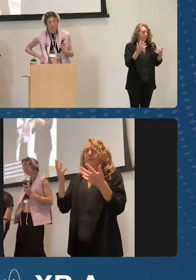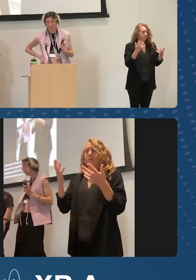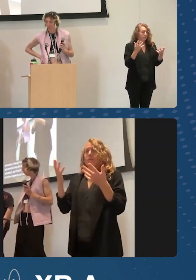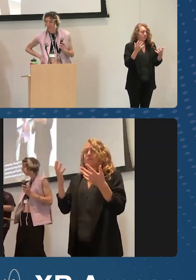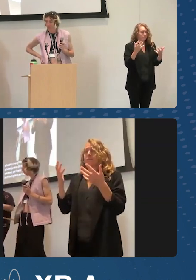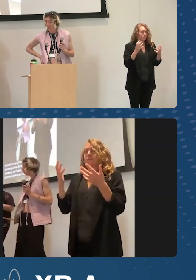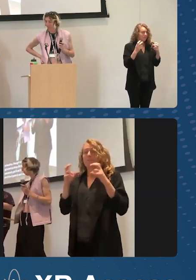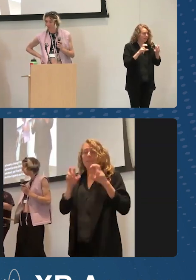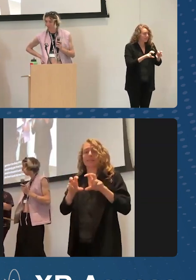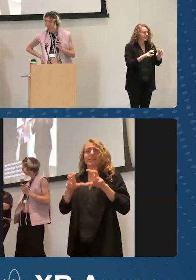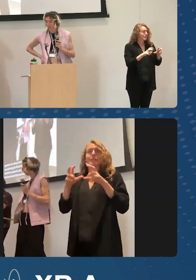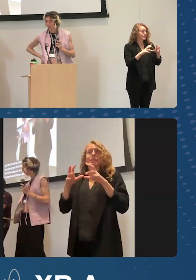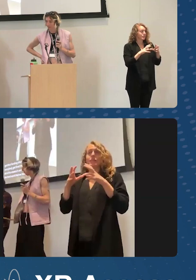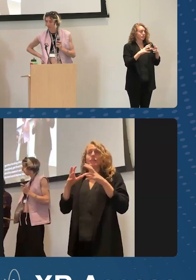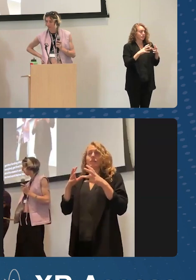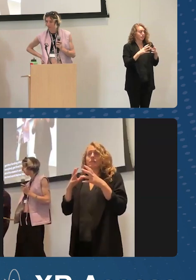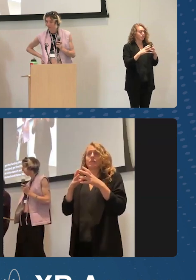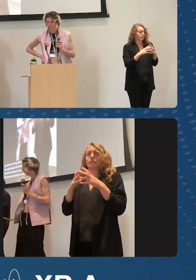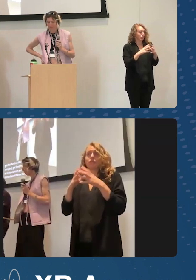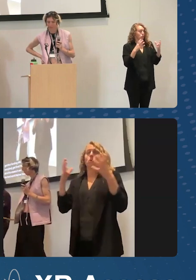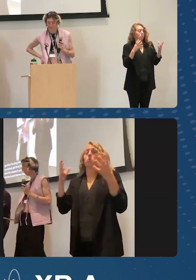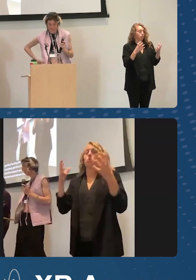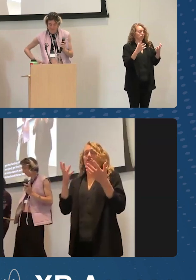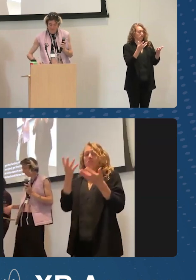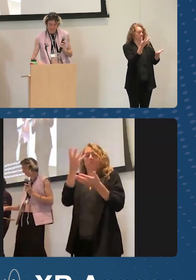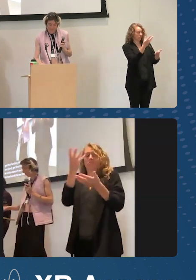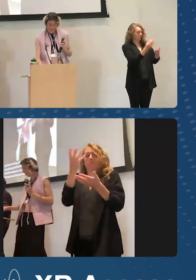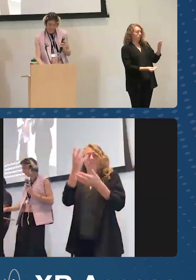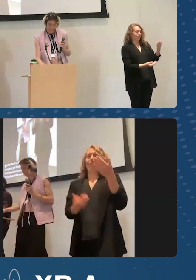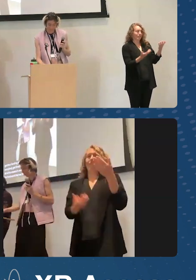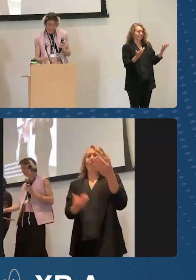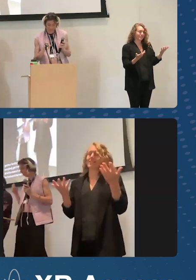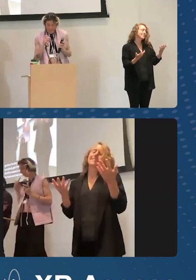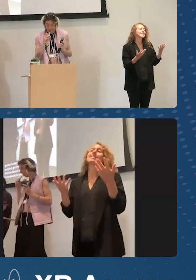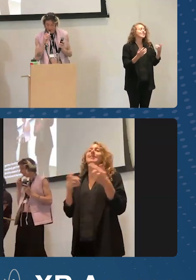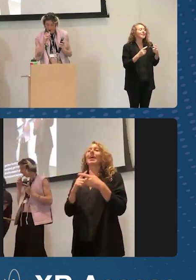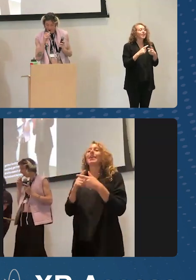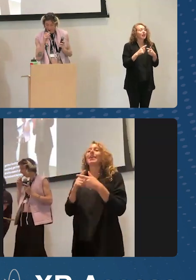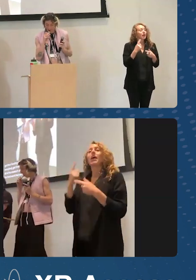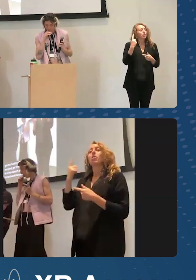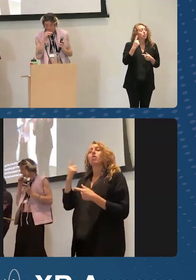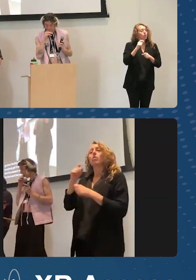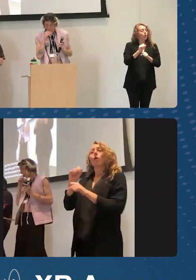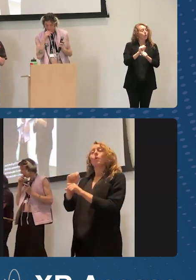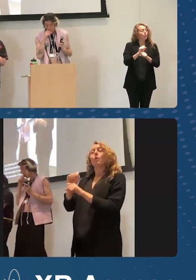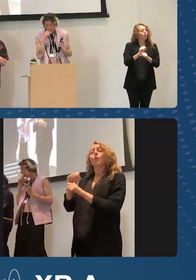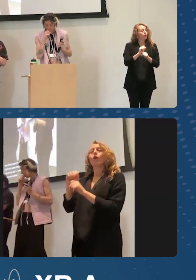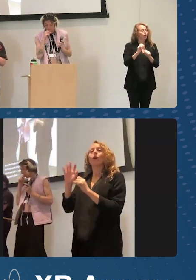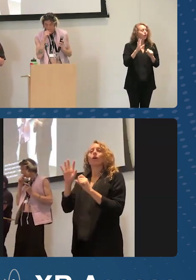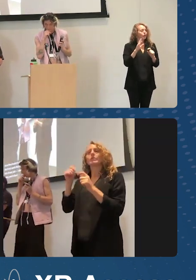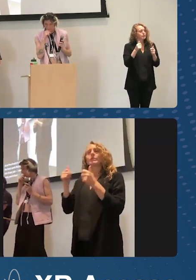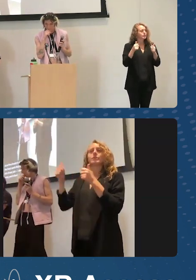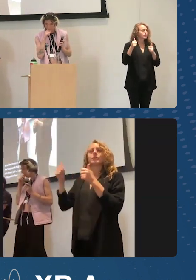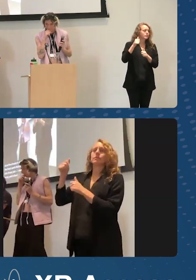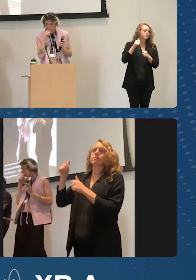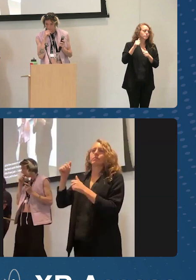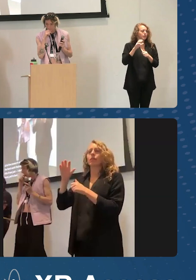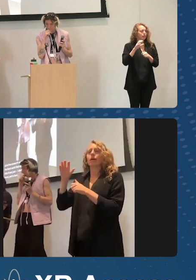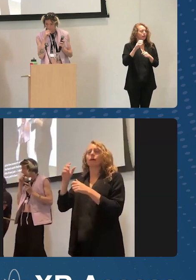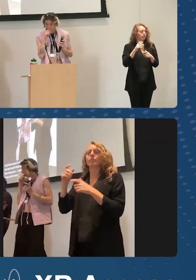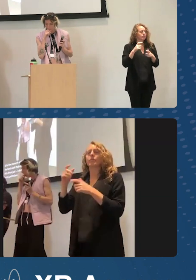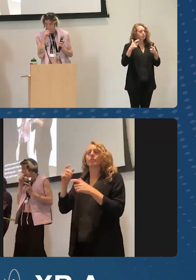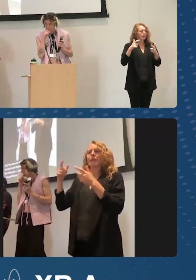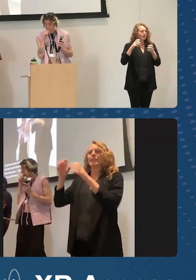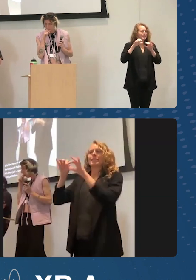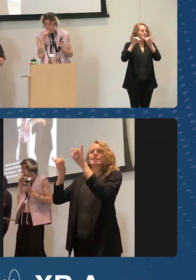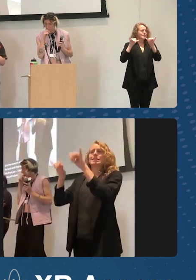put to bed, right? And then ThoughtWorks, being the capitalistic system that they are was like,